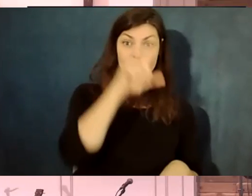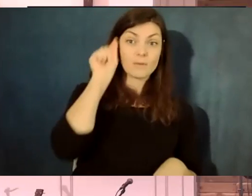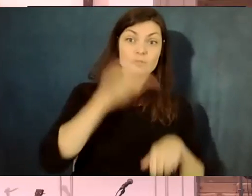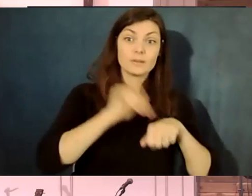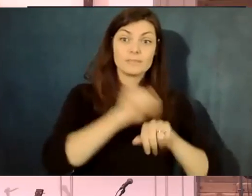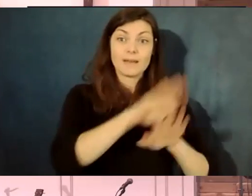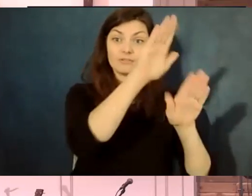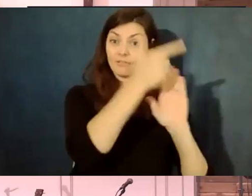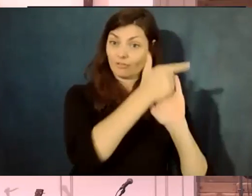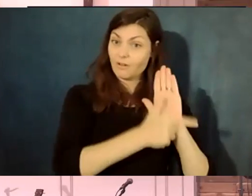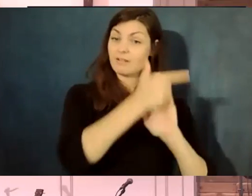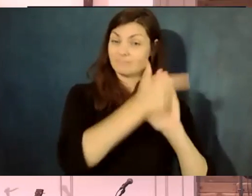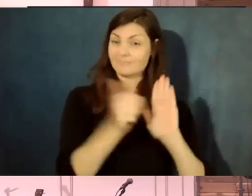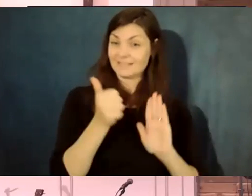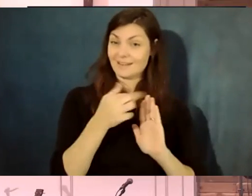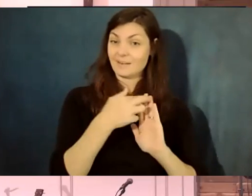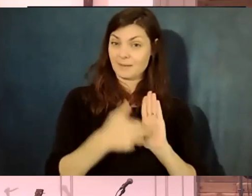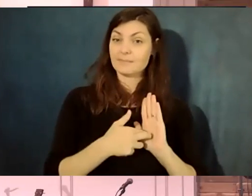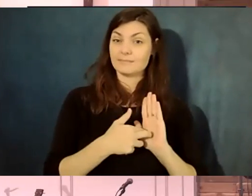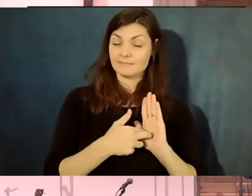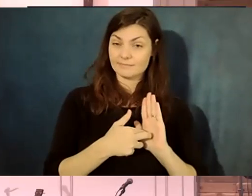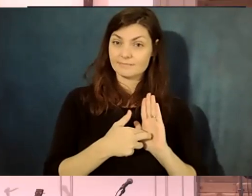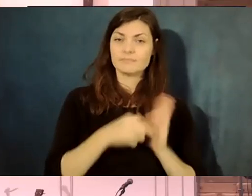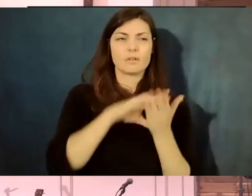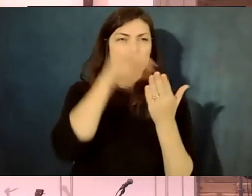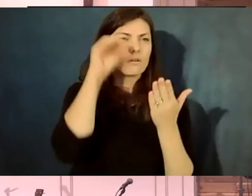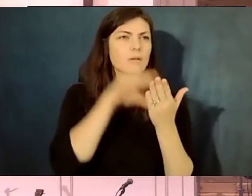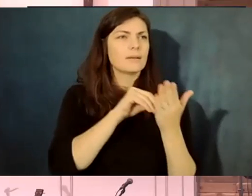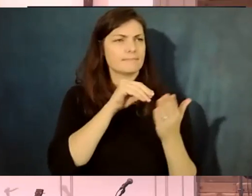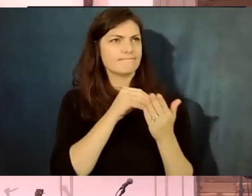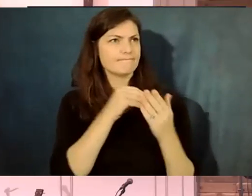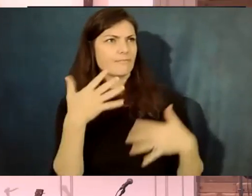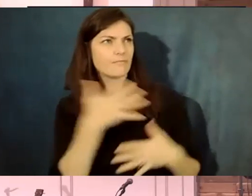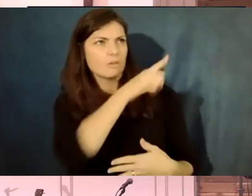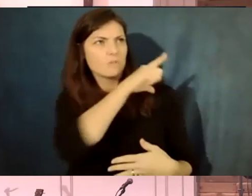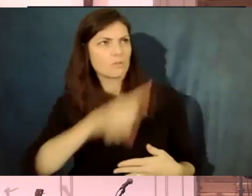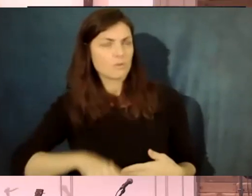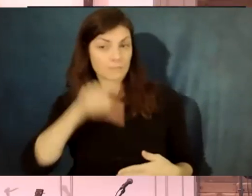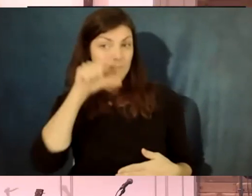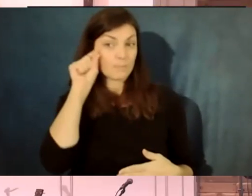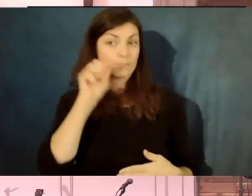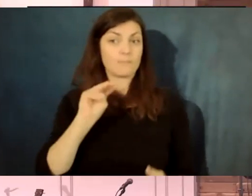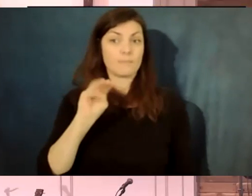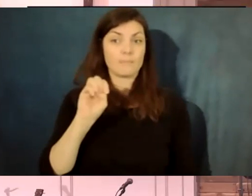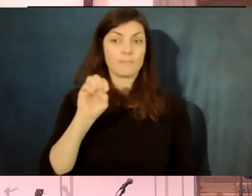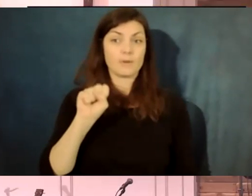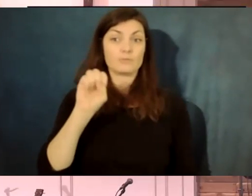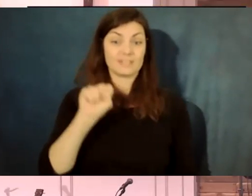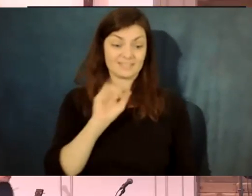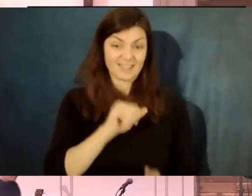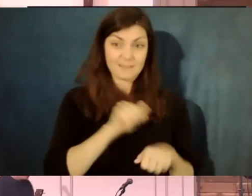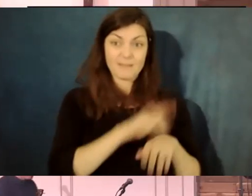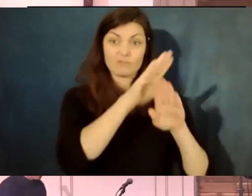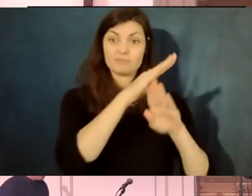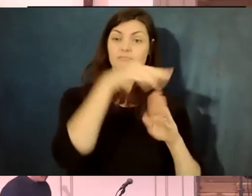of the law that we've been studying, learning the fear of the Lord. He's up on this mountain that's literally on